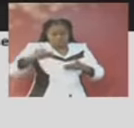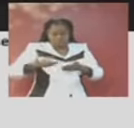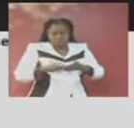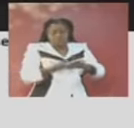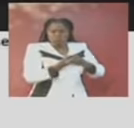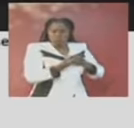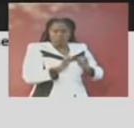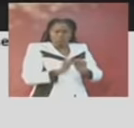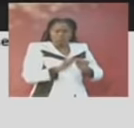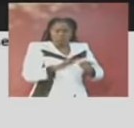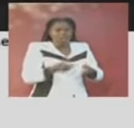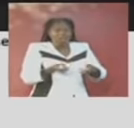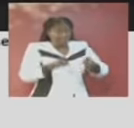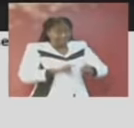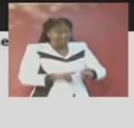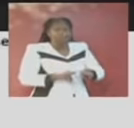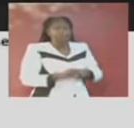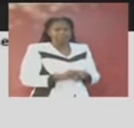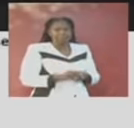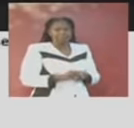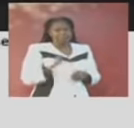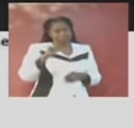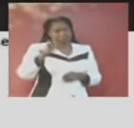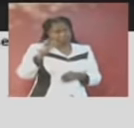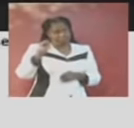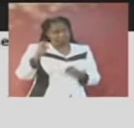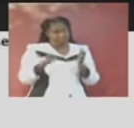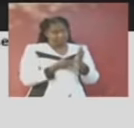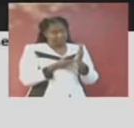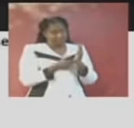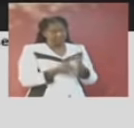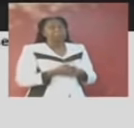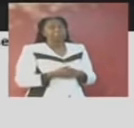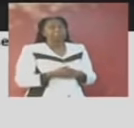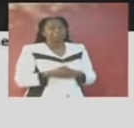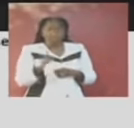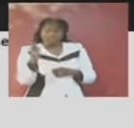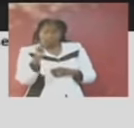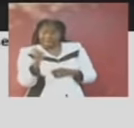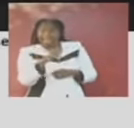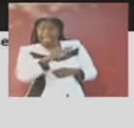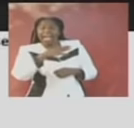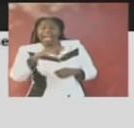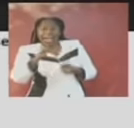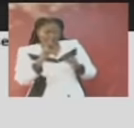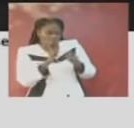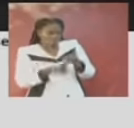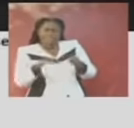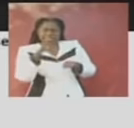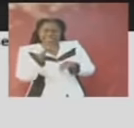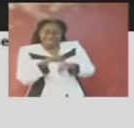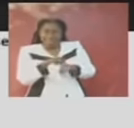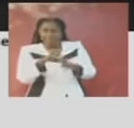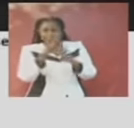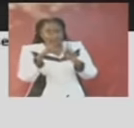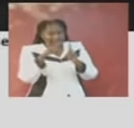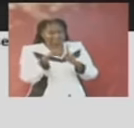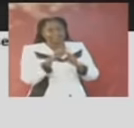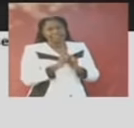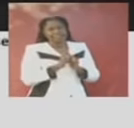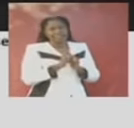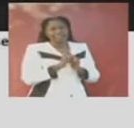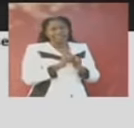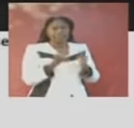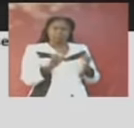size, because the cluster will be of different size, different locations, etc. But they are also of different heights. The height